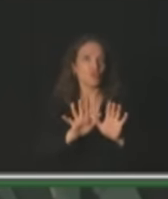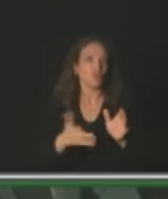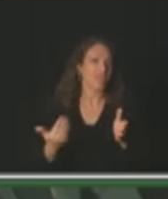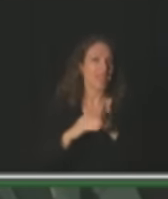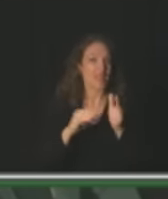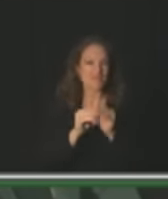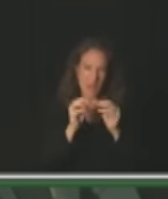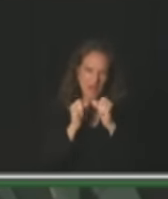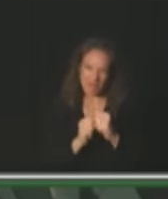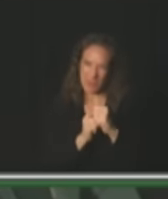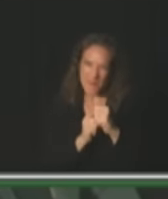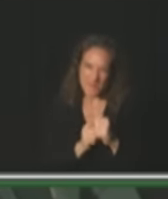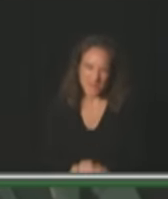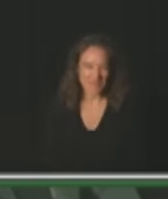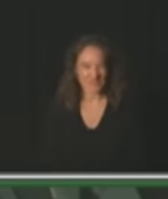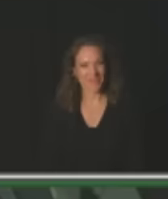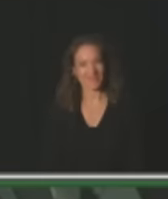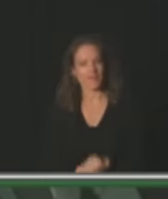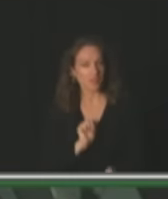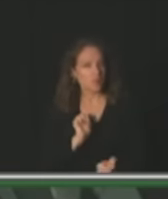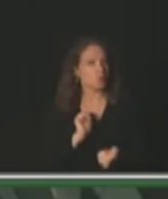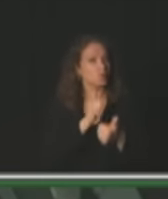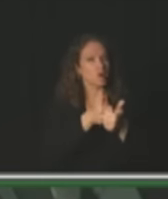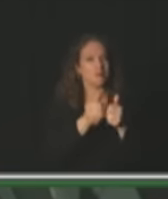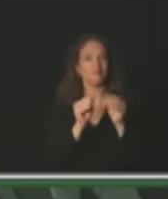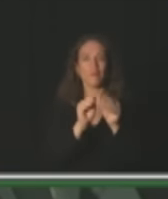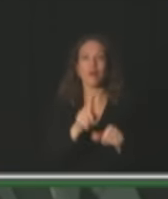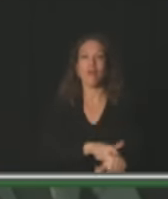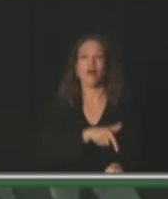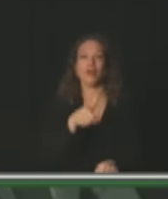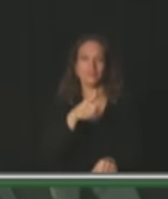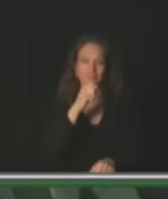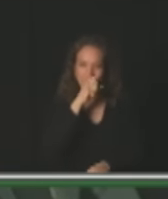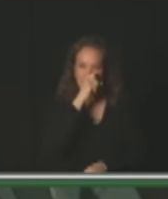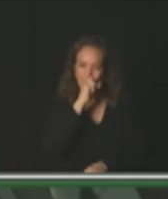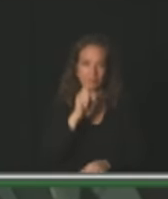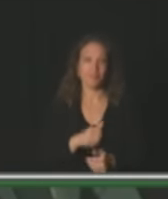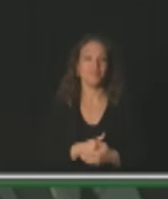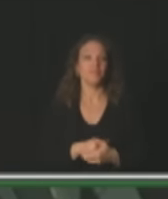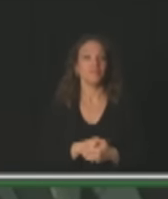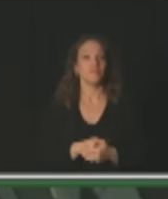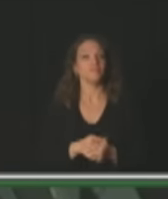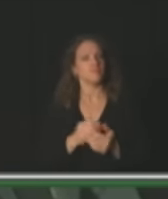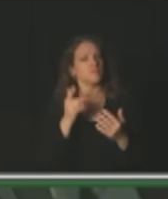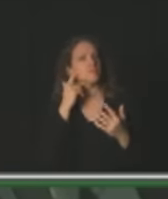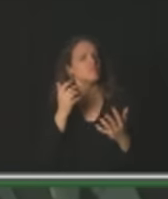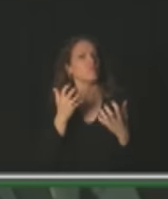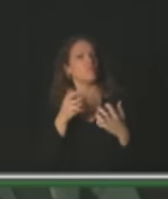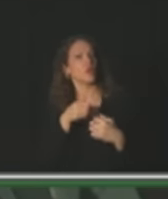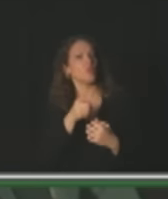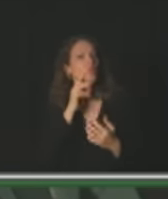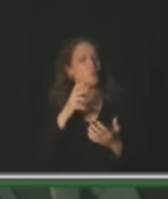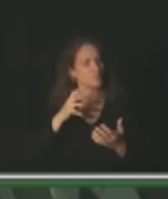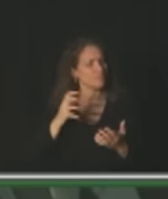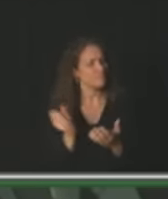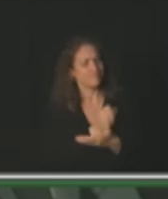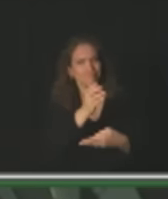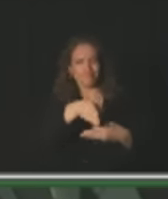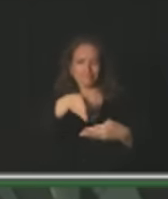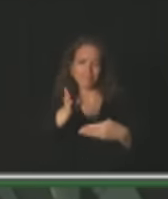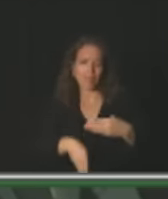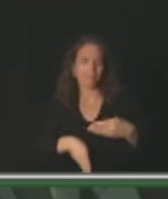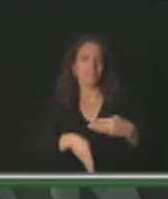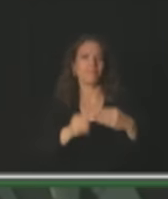bit harder, and challenged you a little bit more so that you could get this education.